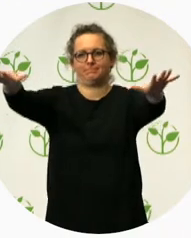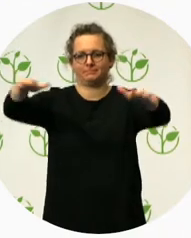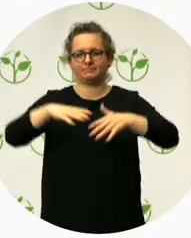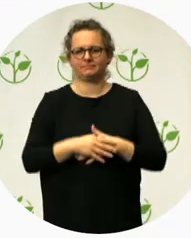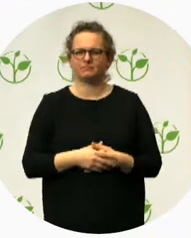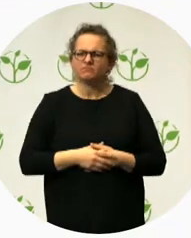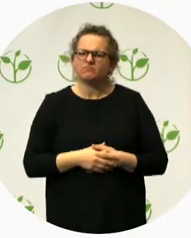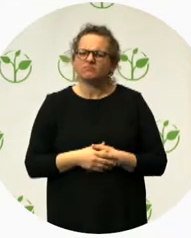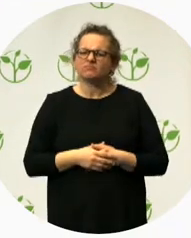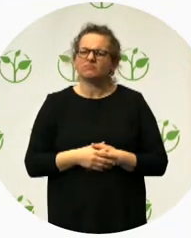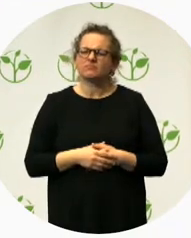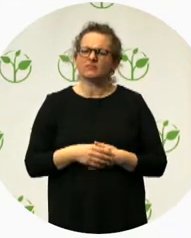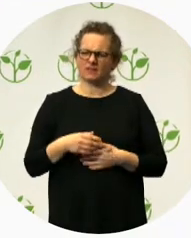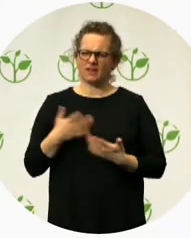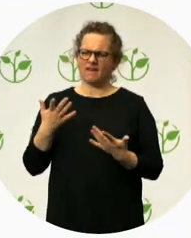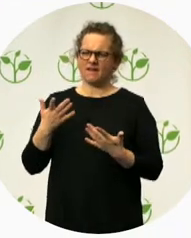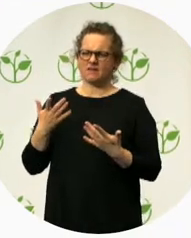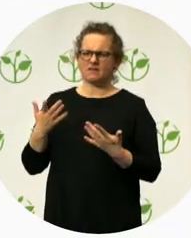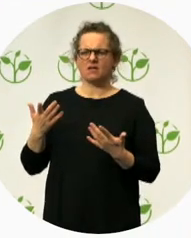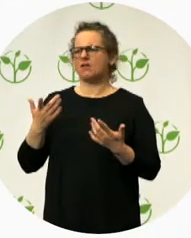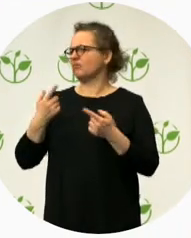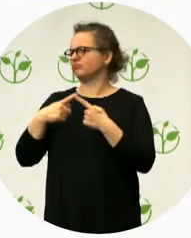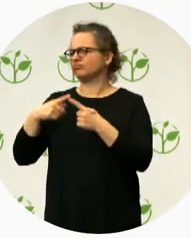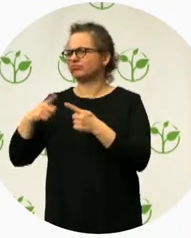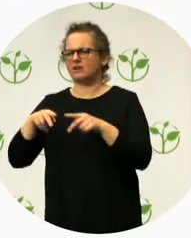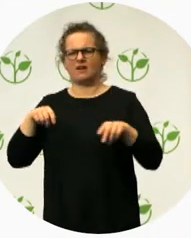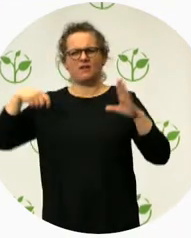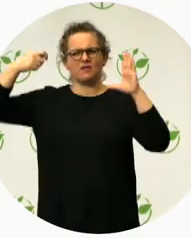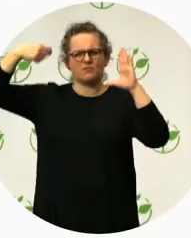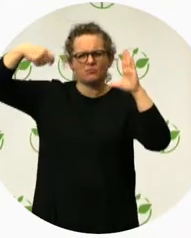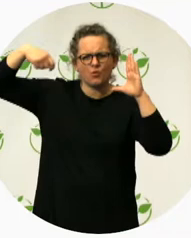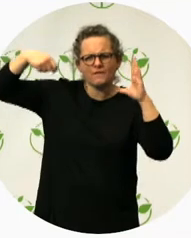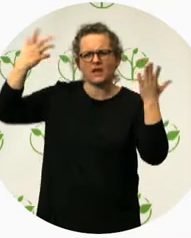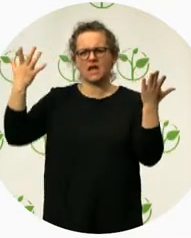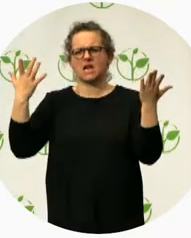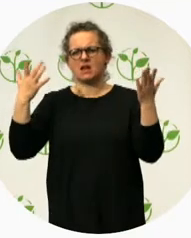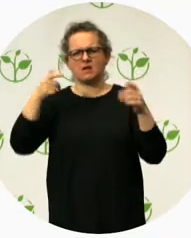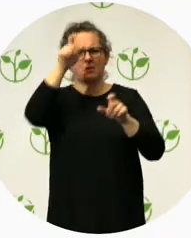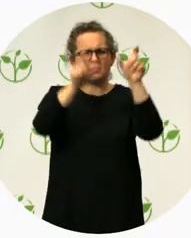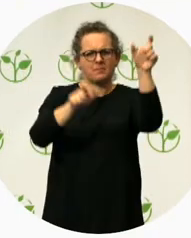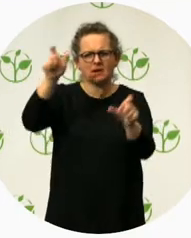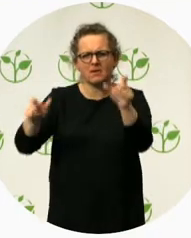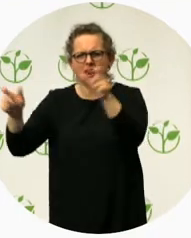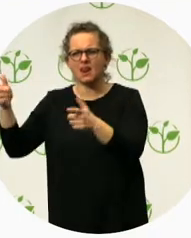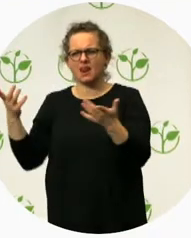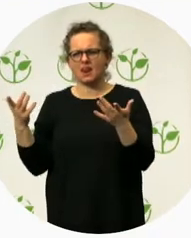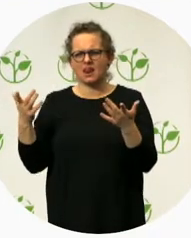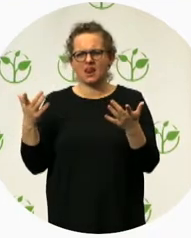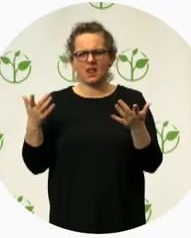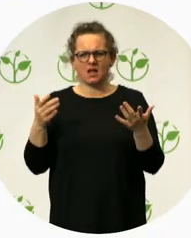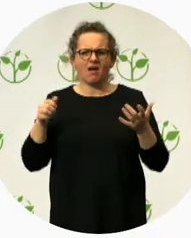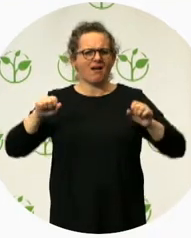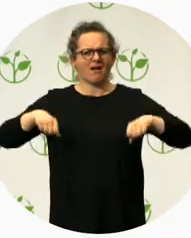We did a lot of things of making the content more accessible. There was Marina from our team who worked hard with all the presenters so